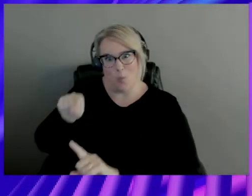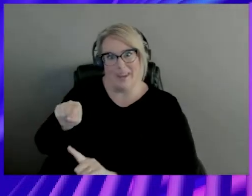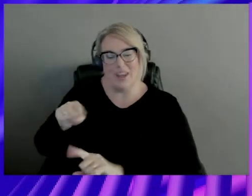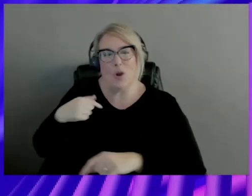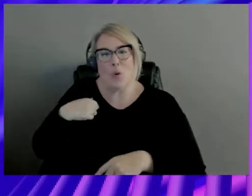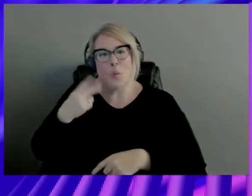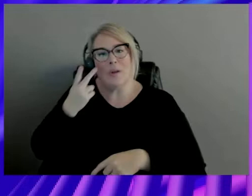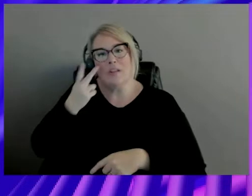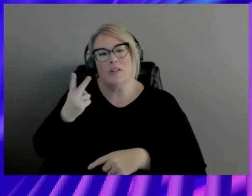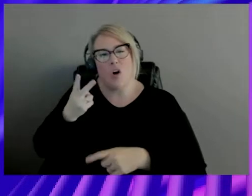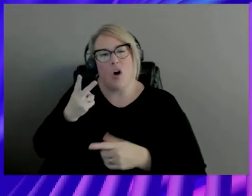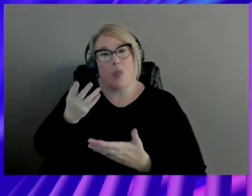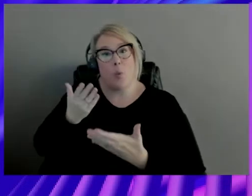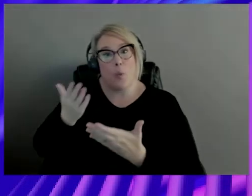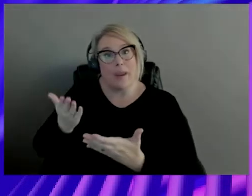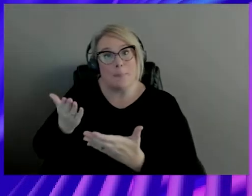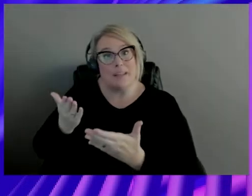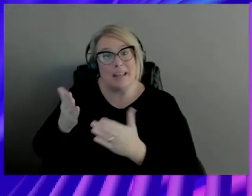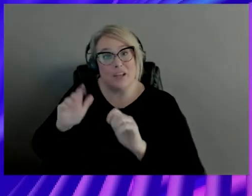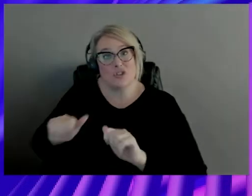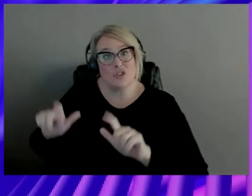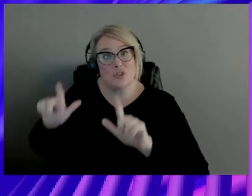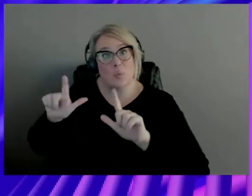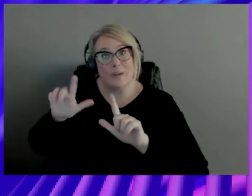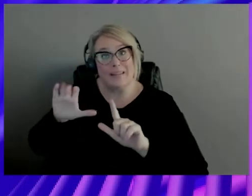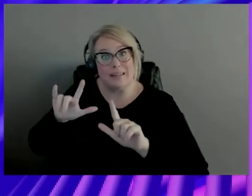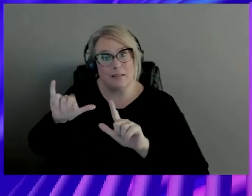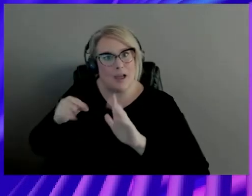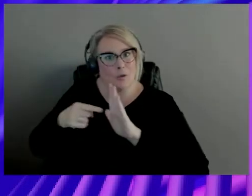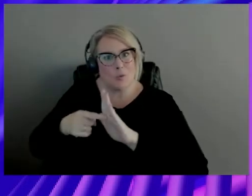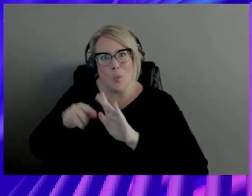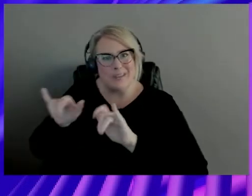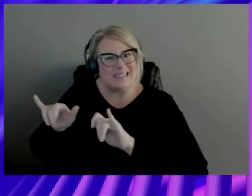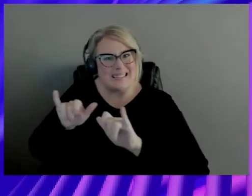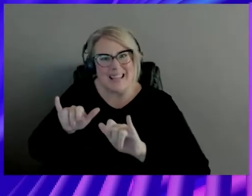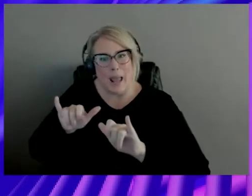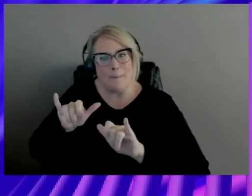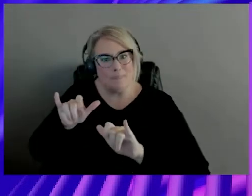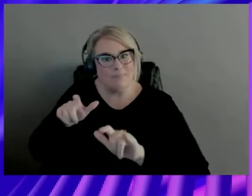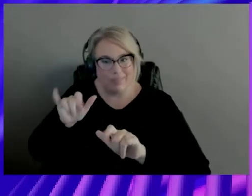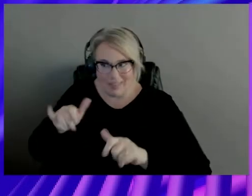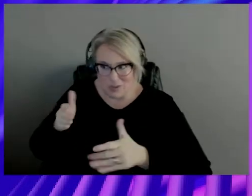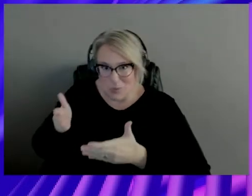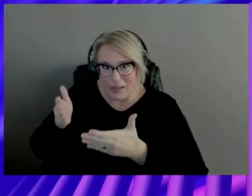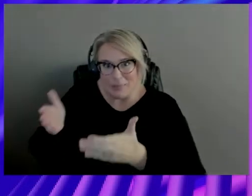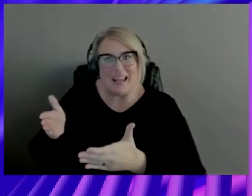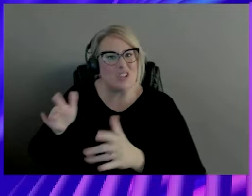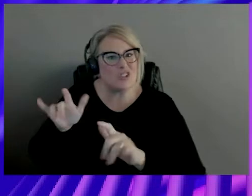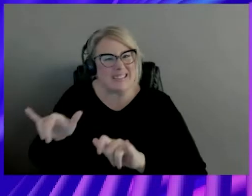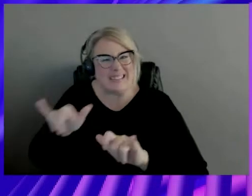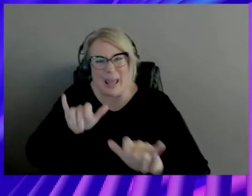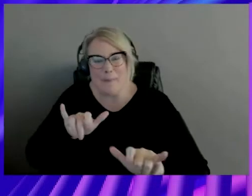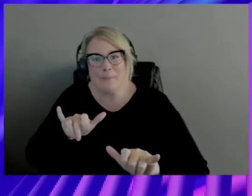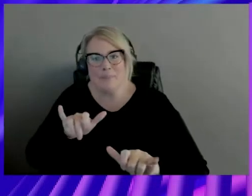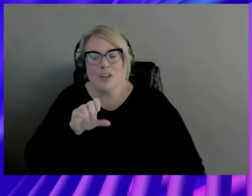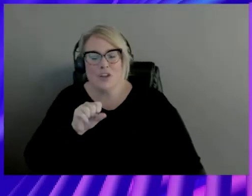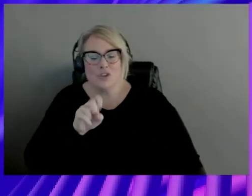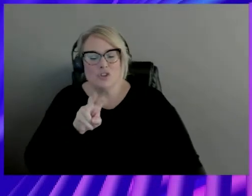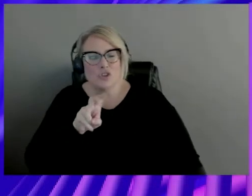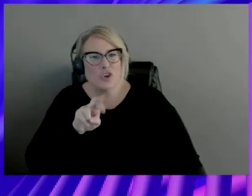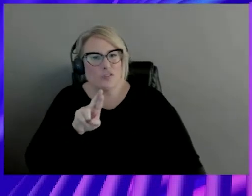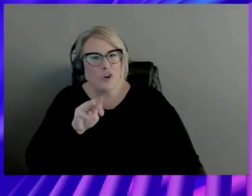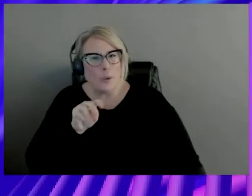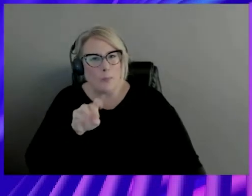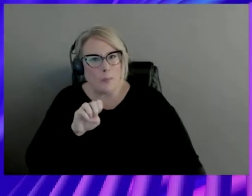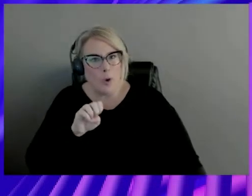recommendation screen in the CLI. It's showing the same thing. This is the recommendations that we see it. It was the server mode setting, right, Norm? Yep, this is the server